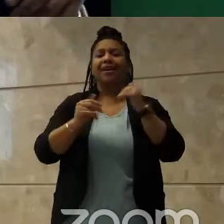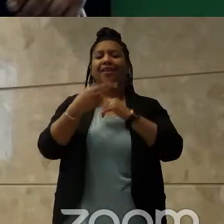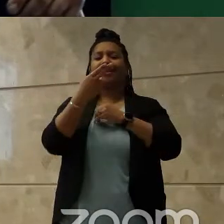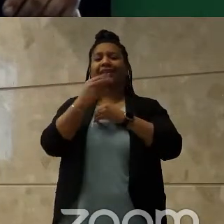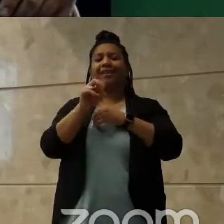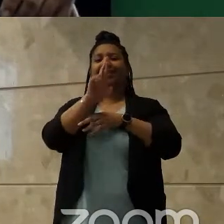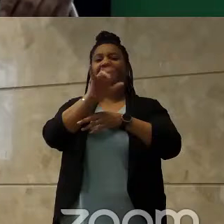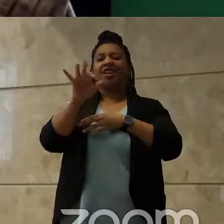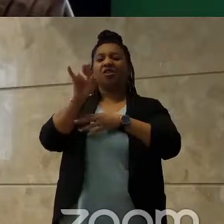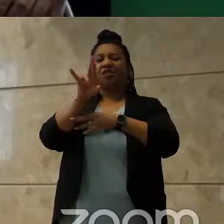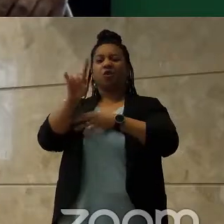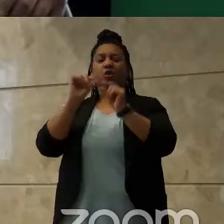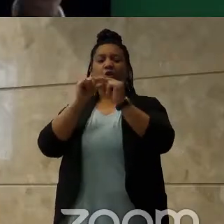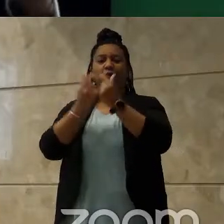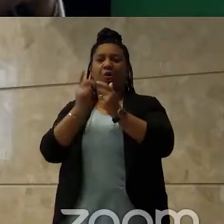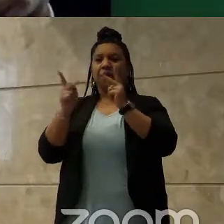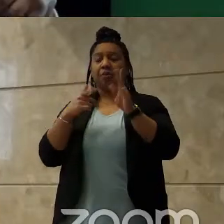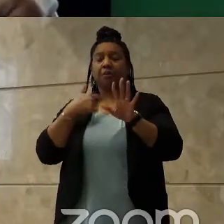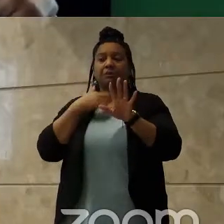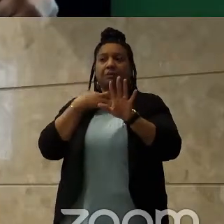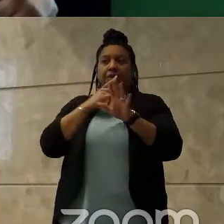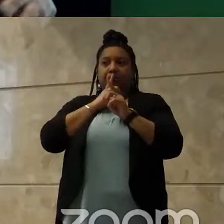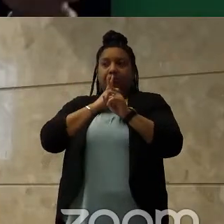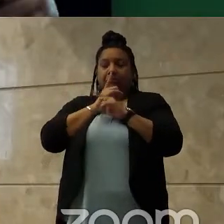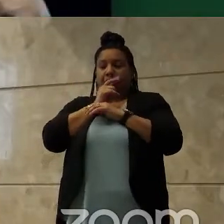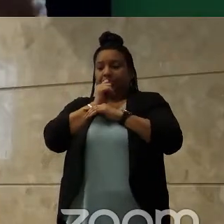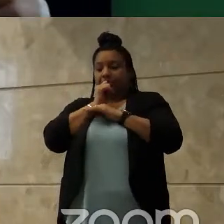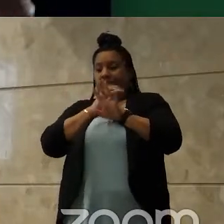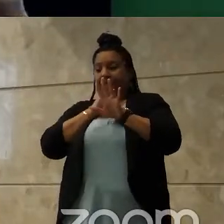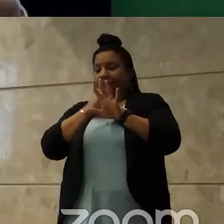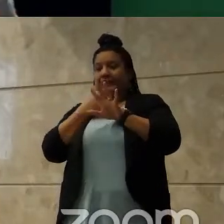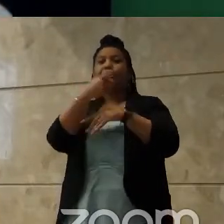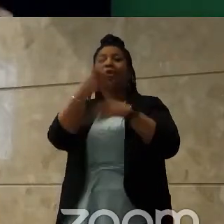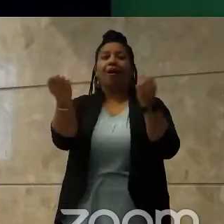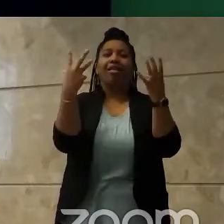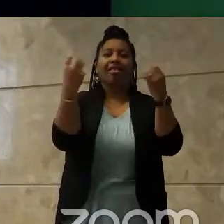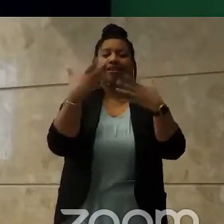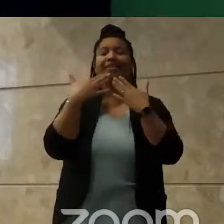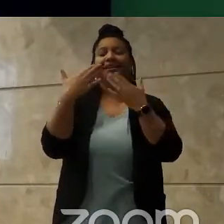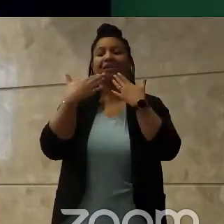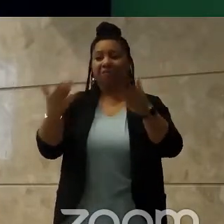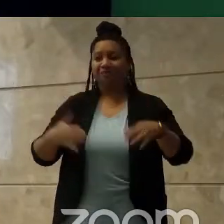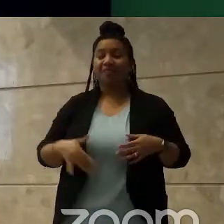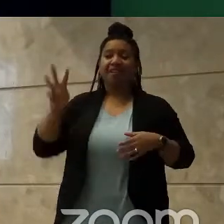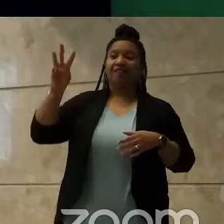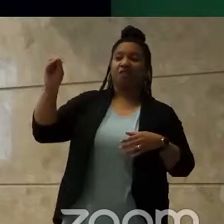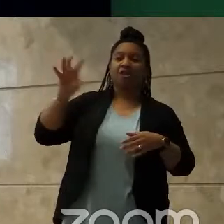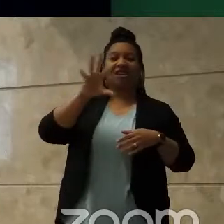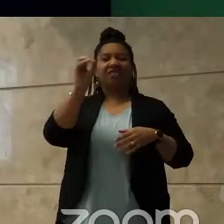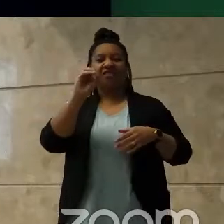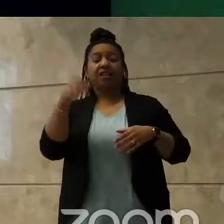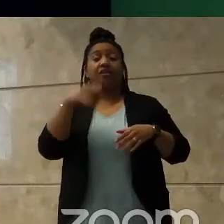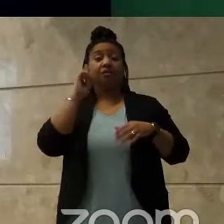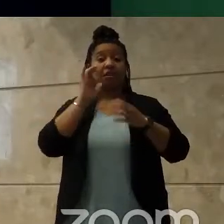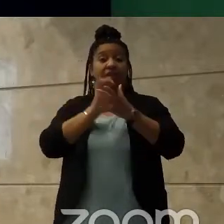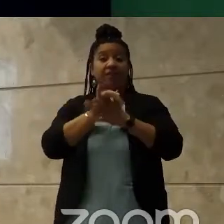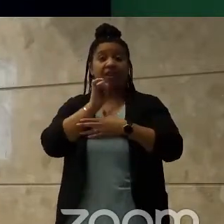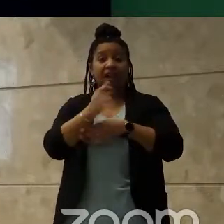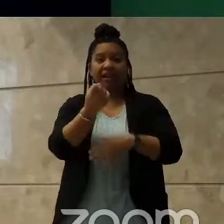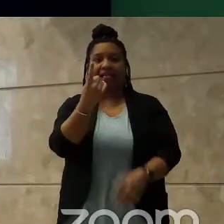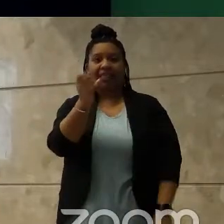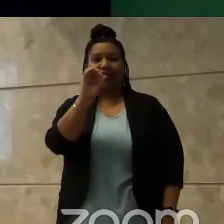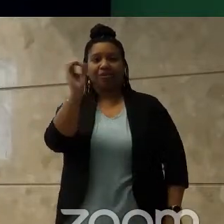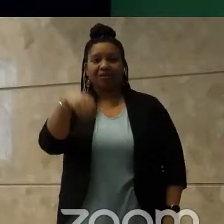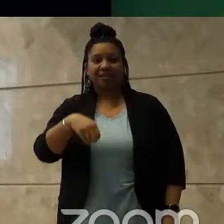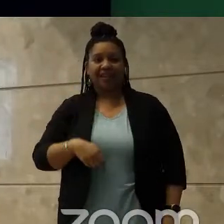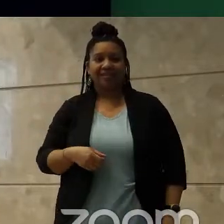morning people were they were risk adverse. They wouldn't even give me an answer. You all are giving answers. That's good. So I heard 40, 50, whatever. Believe it or not, it was only 11%.